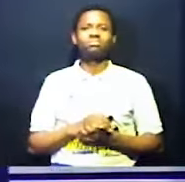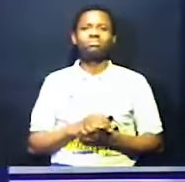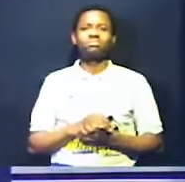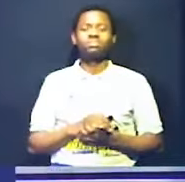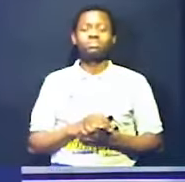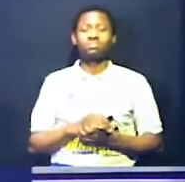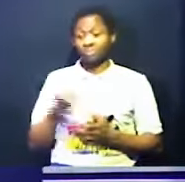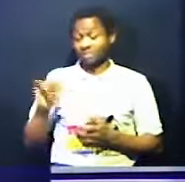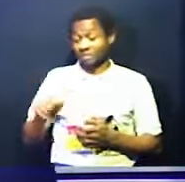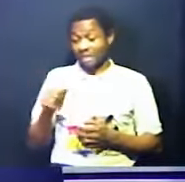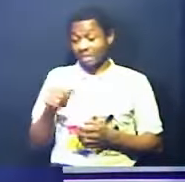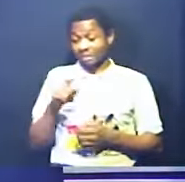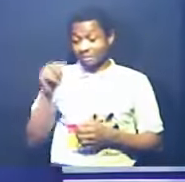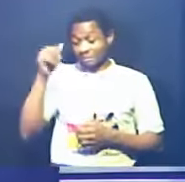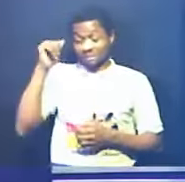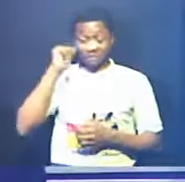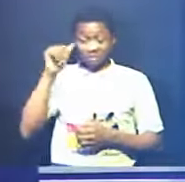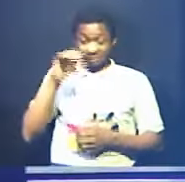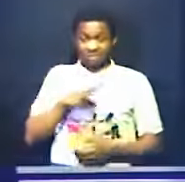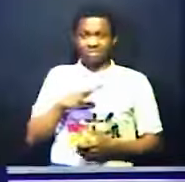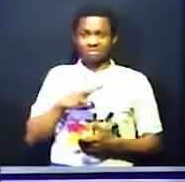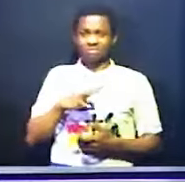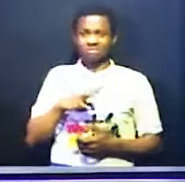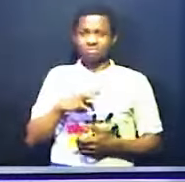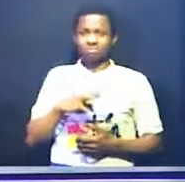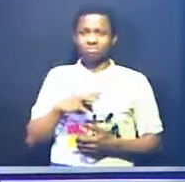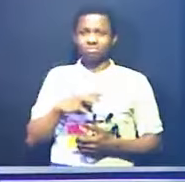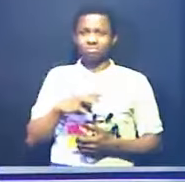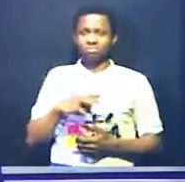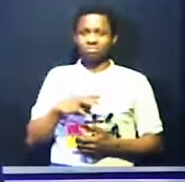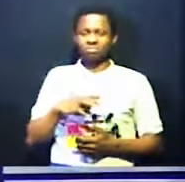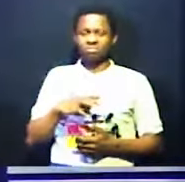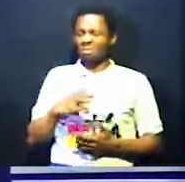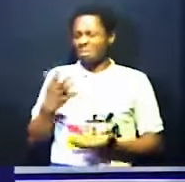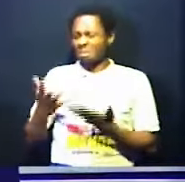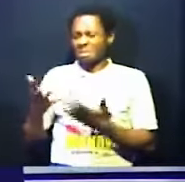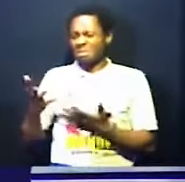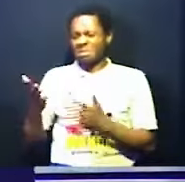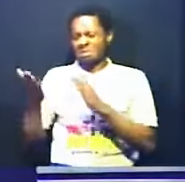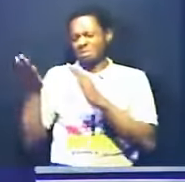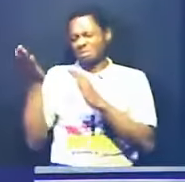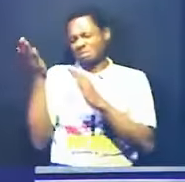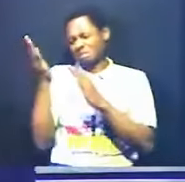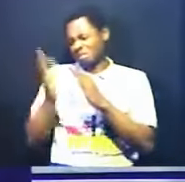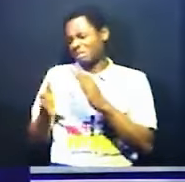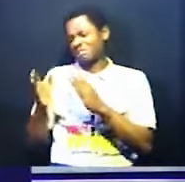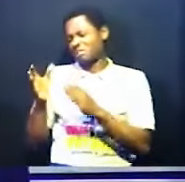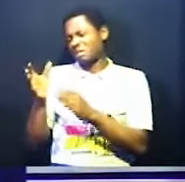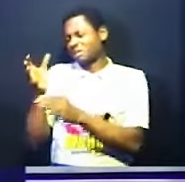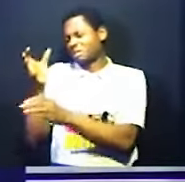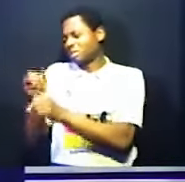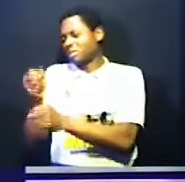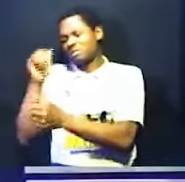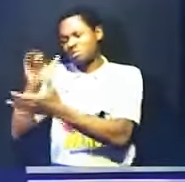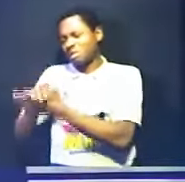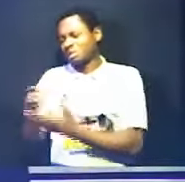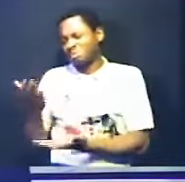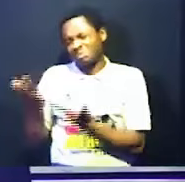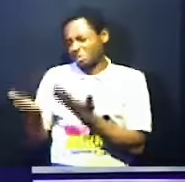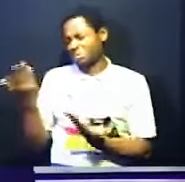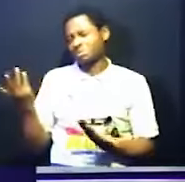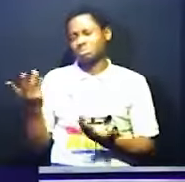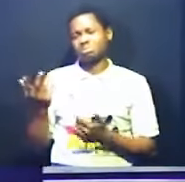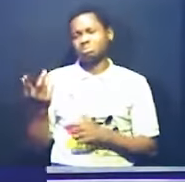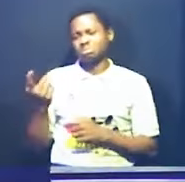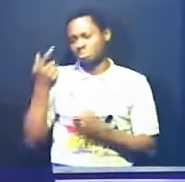This lady, I suspect, might have never married. Me jidi say niya, isi Tama abrabo mi, wansha,